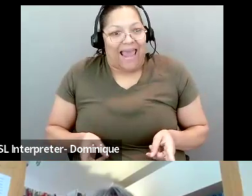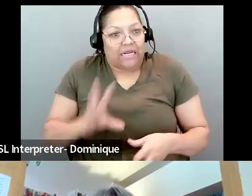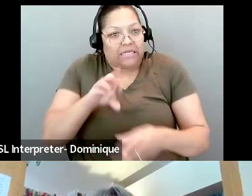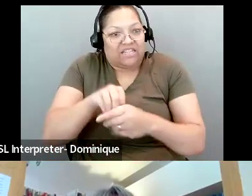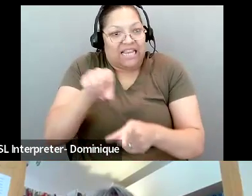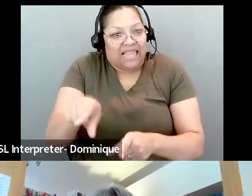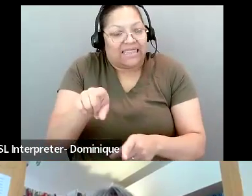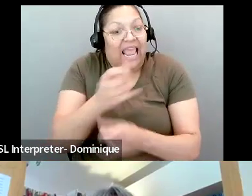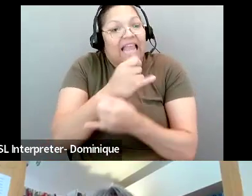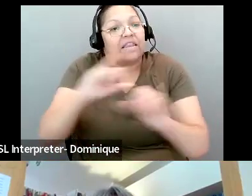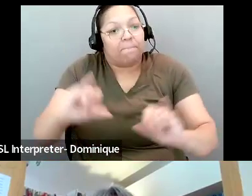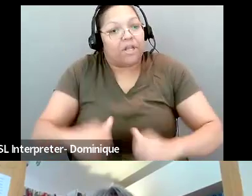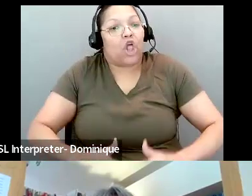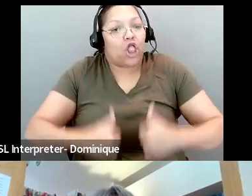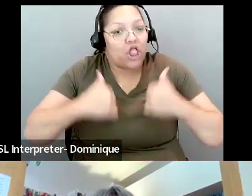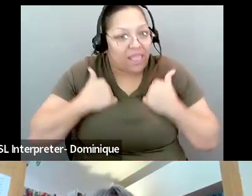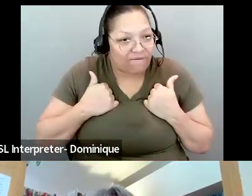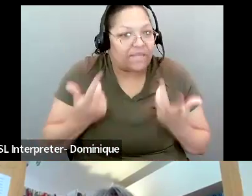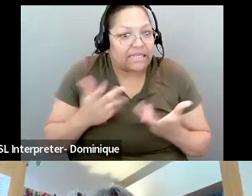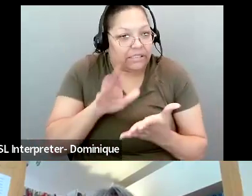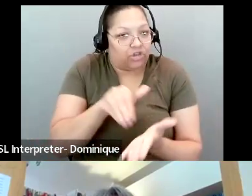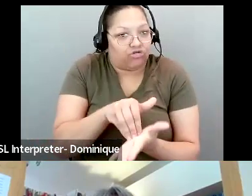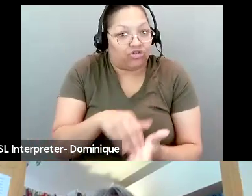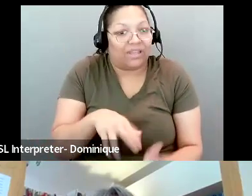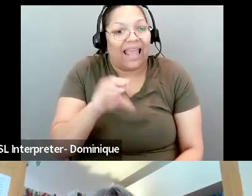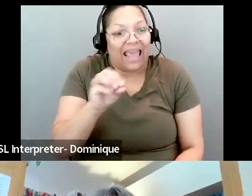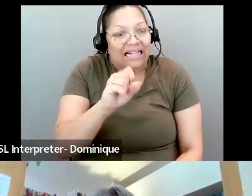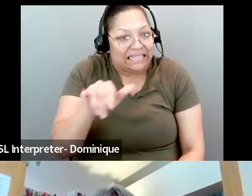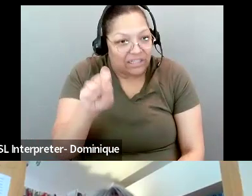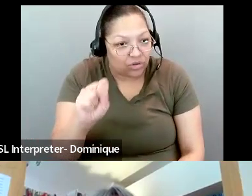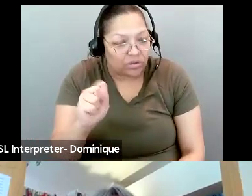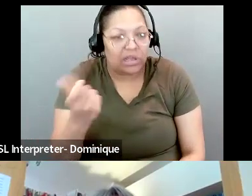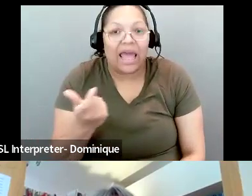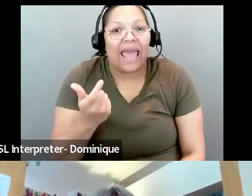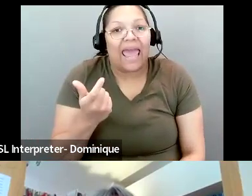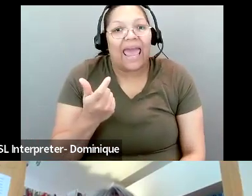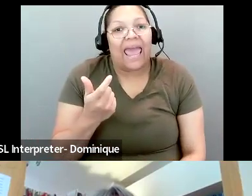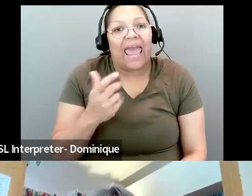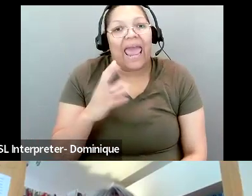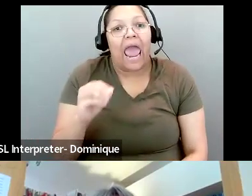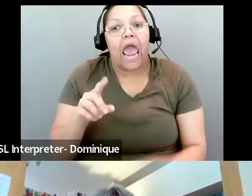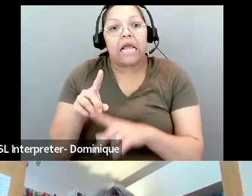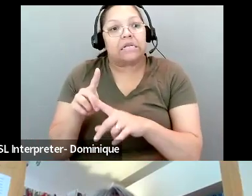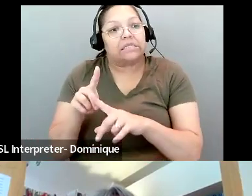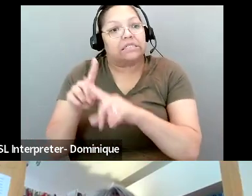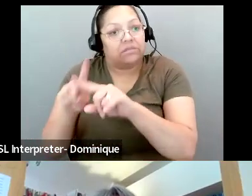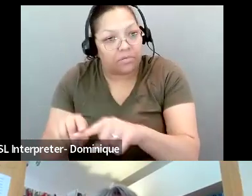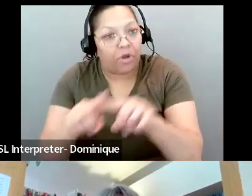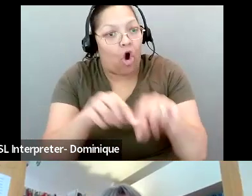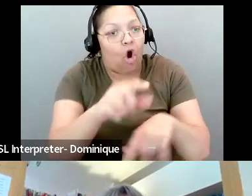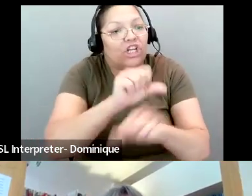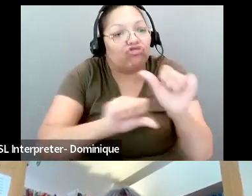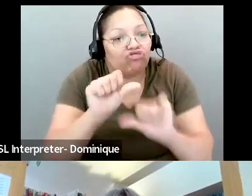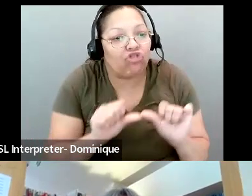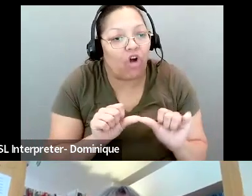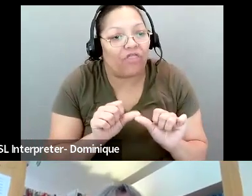centers and the SILCs instead of and leaning on each other instead of looking